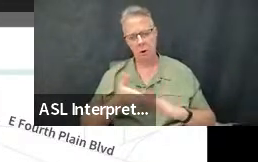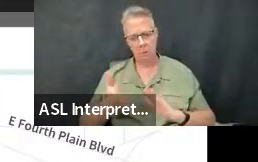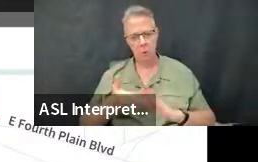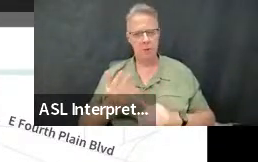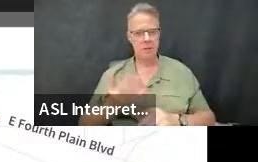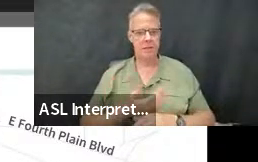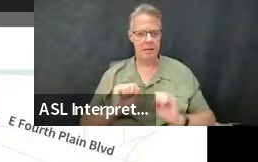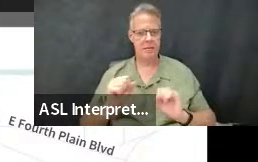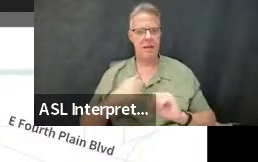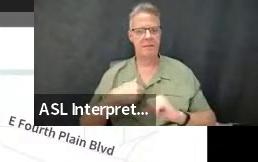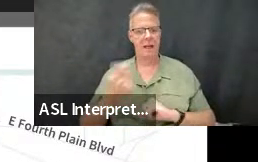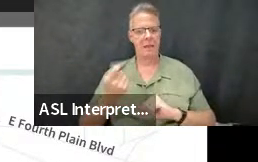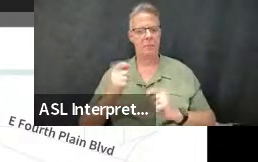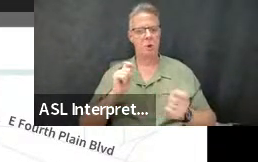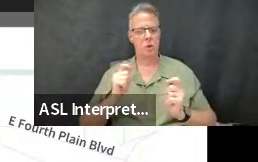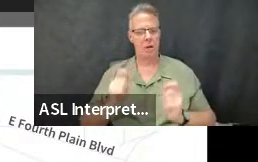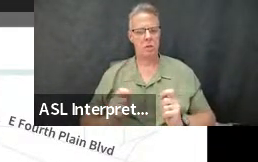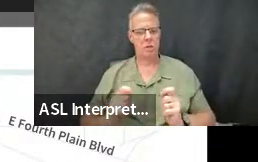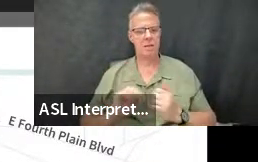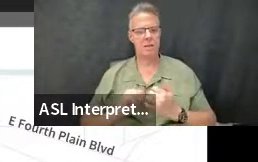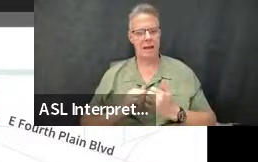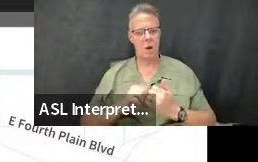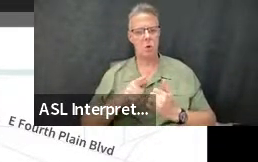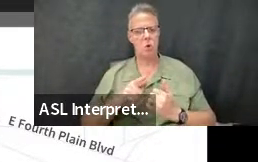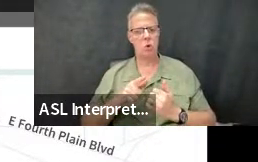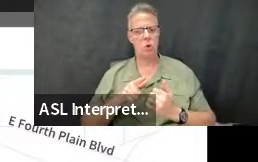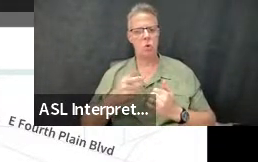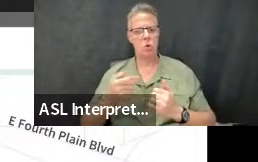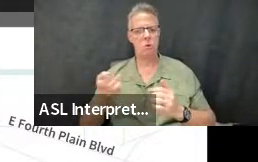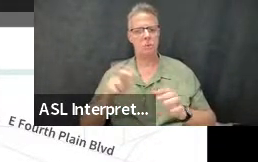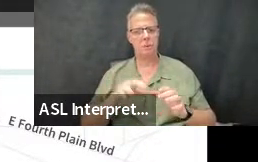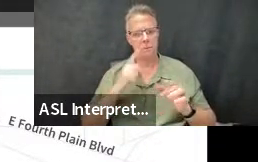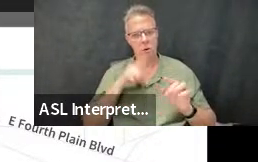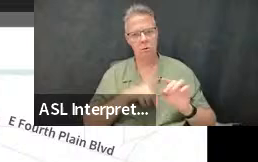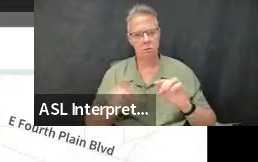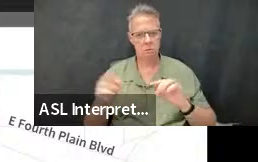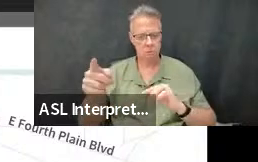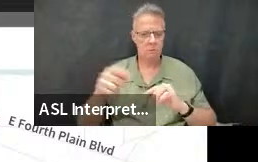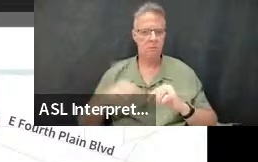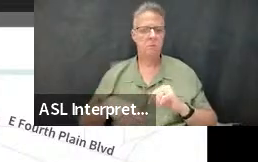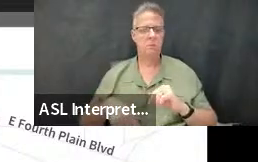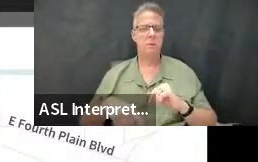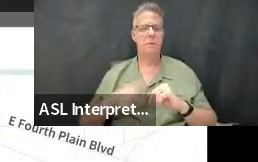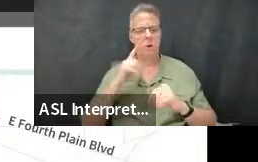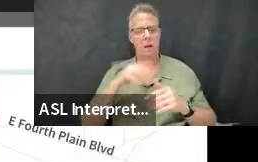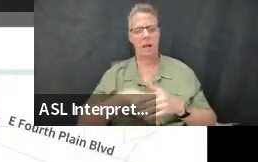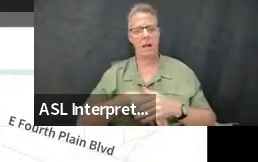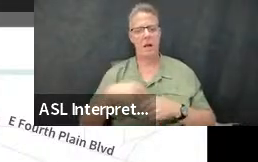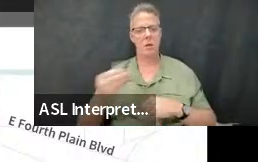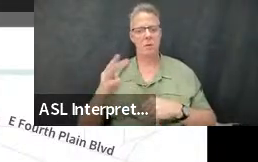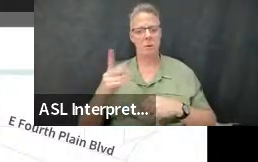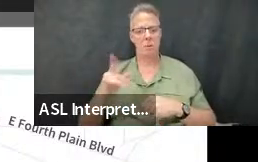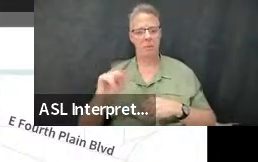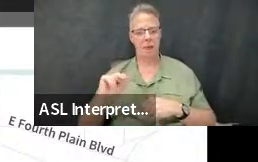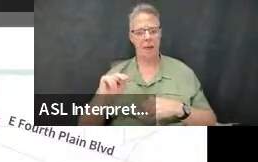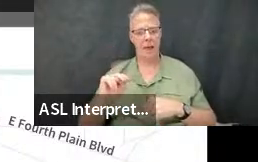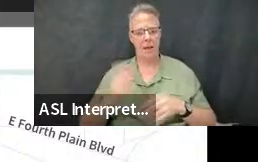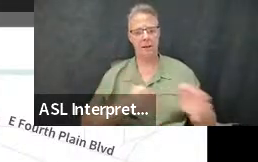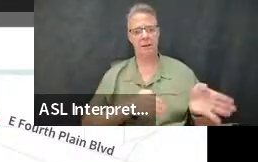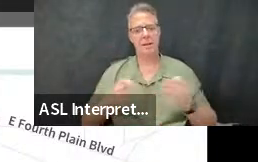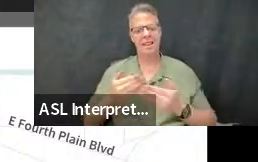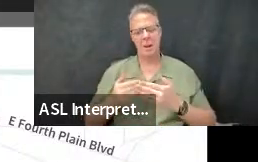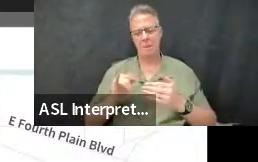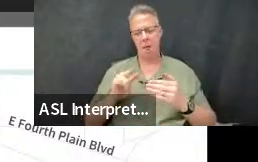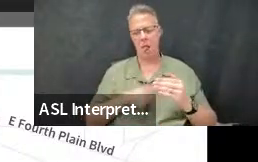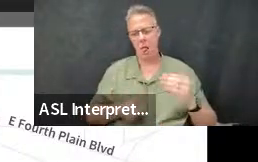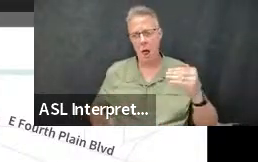are slight changes. There are changes to how we access each of the interchanges. For example, the exit for 4th Plain will be back here closer to Mill